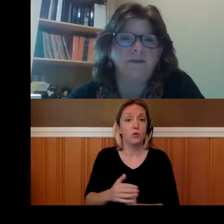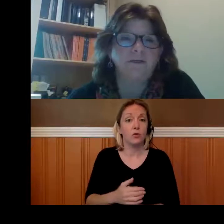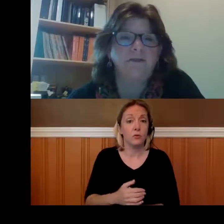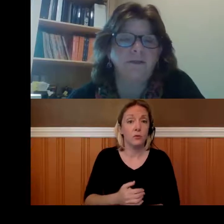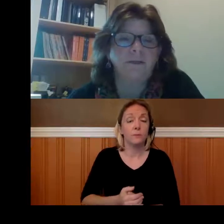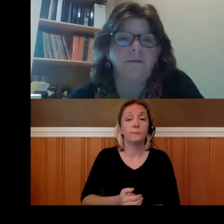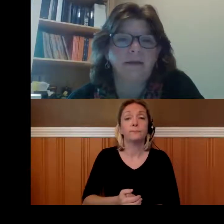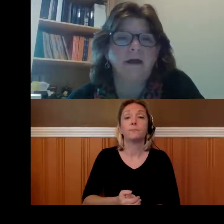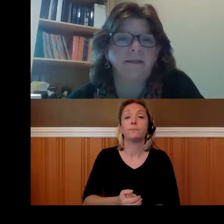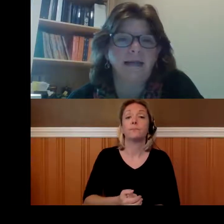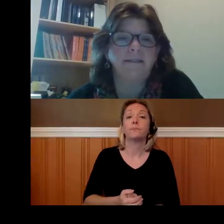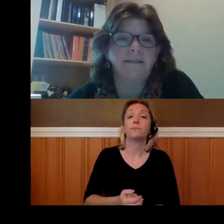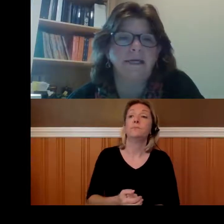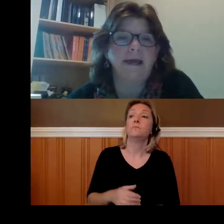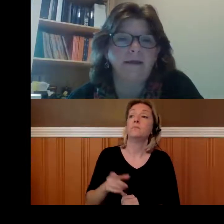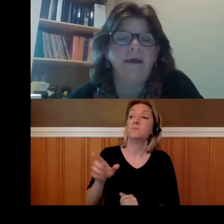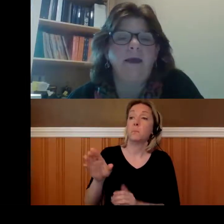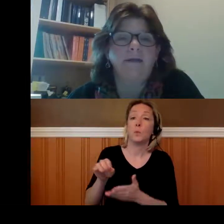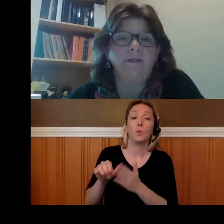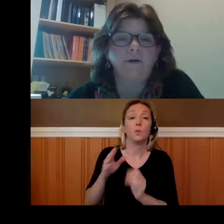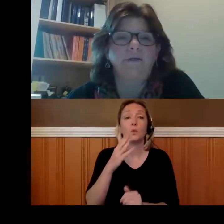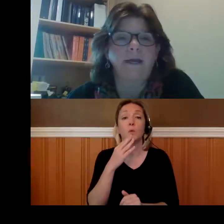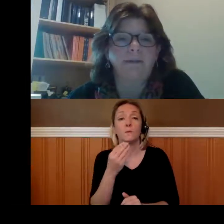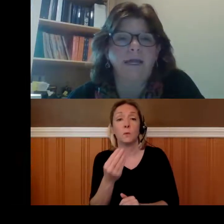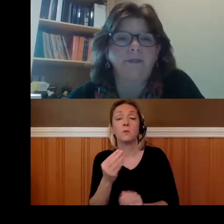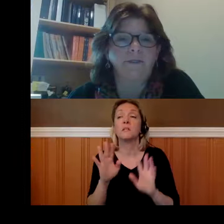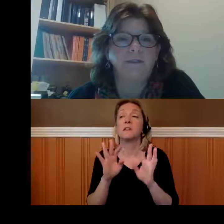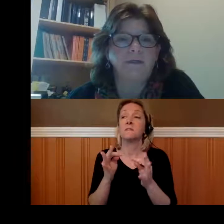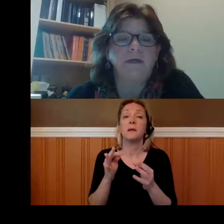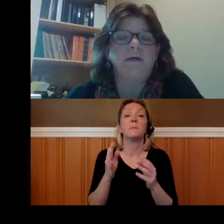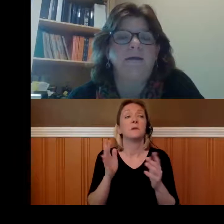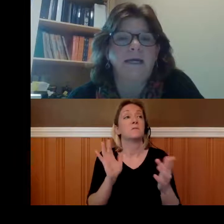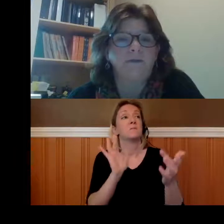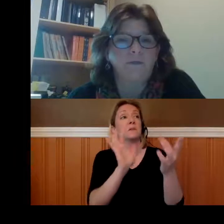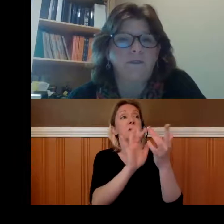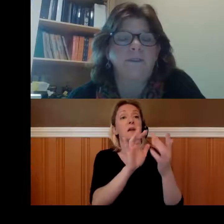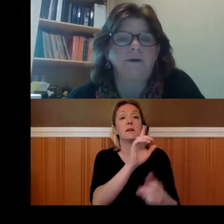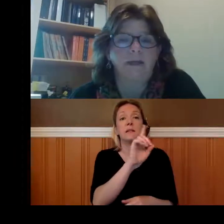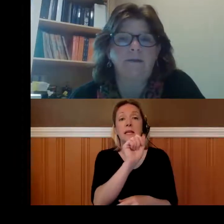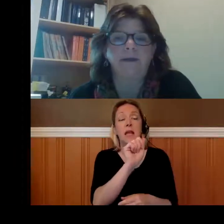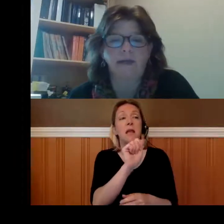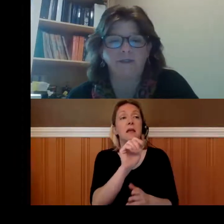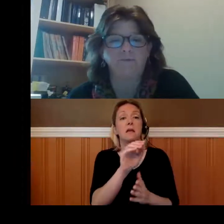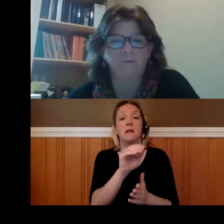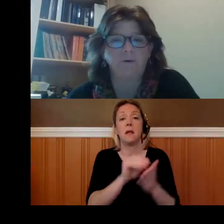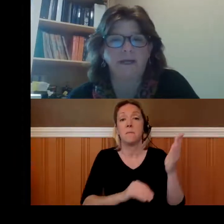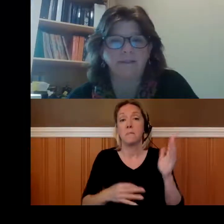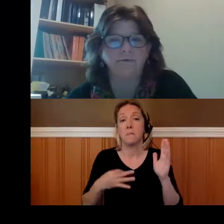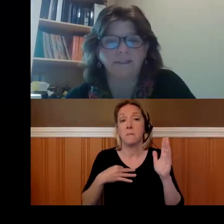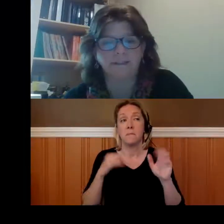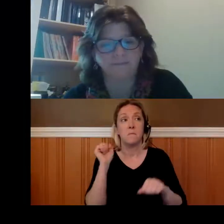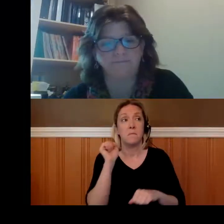to think about contacting DDA and to start those applications. Contact doors and start that application for pre-ed